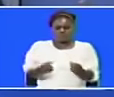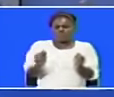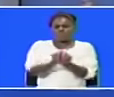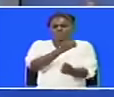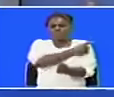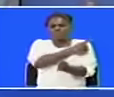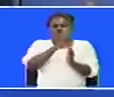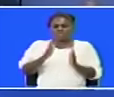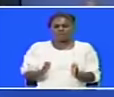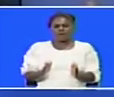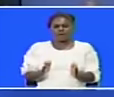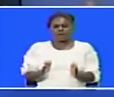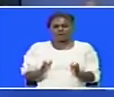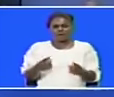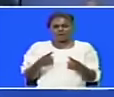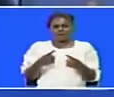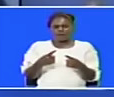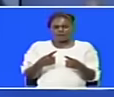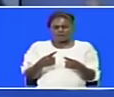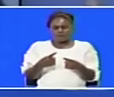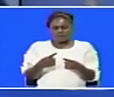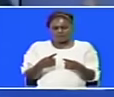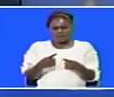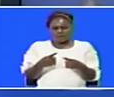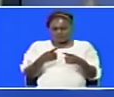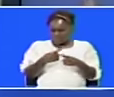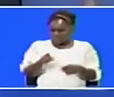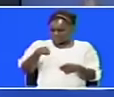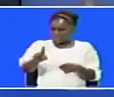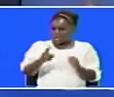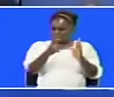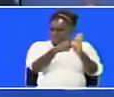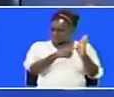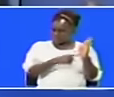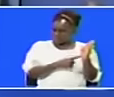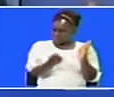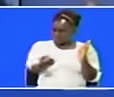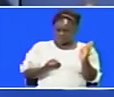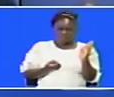doctors, but there are limits to what the government can manage